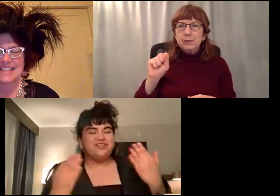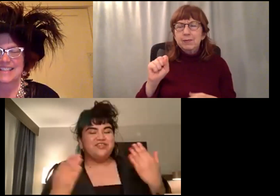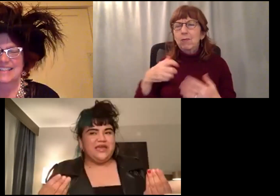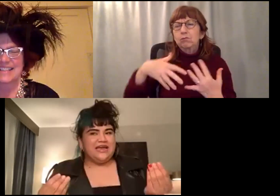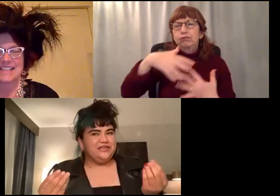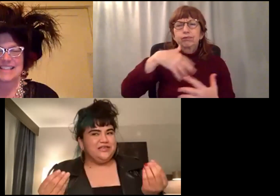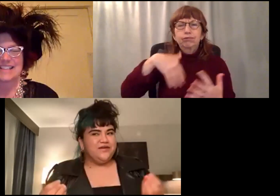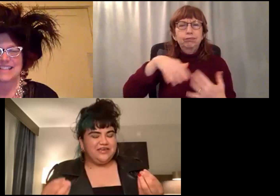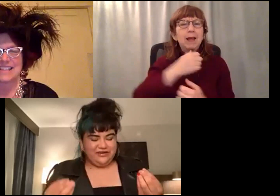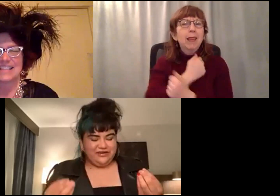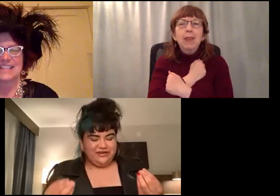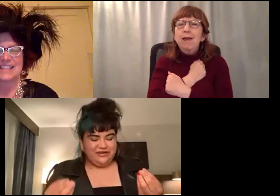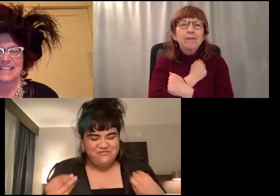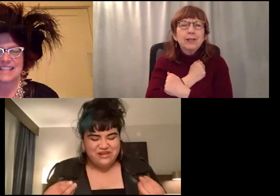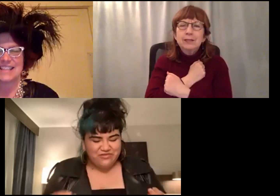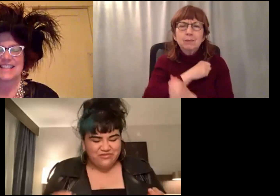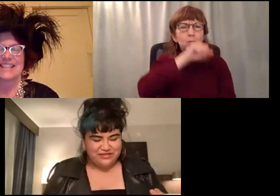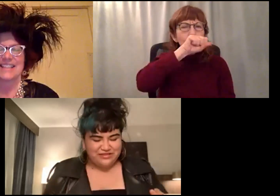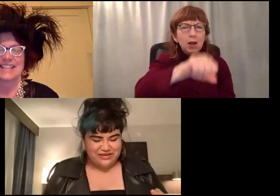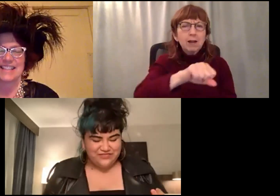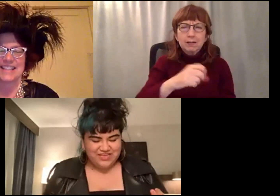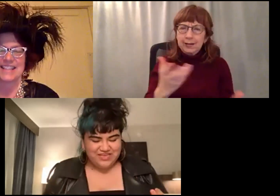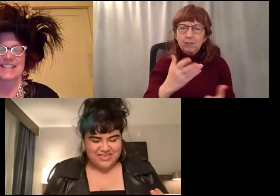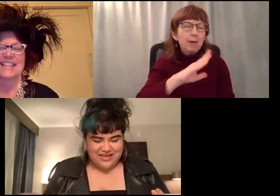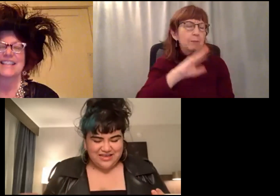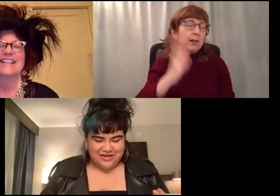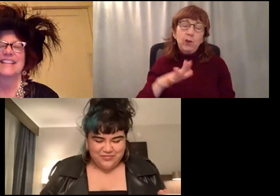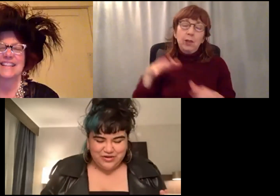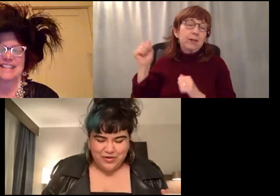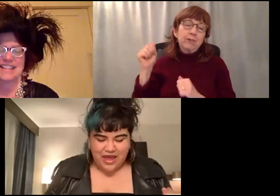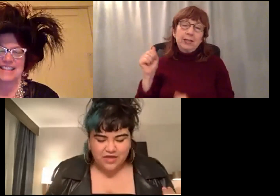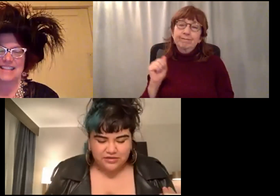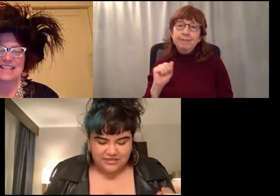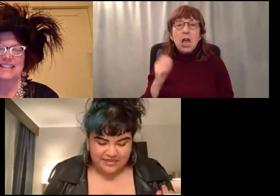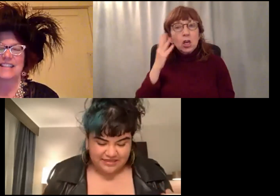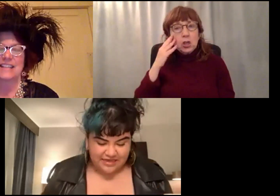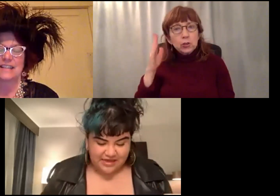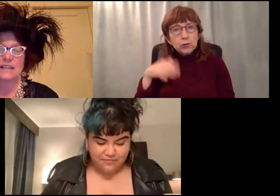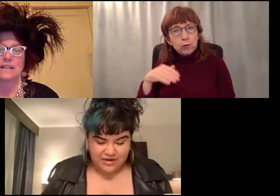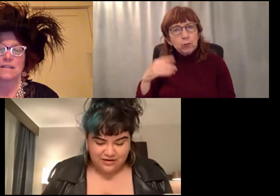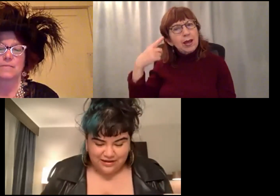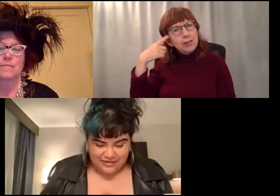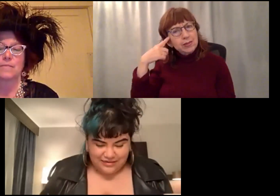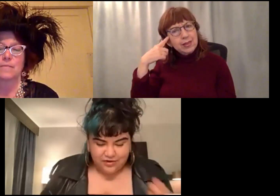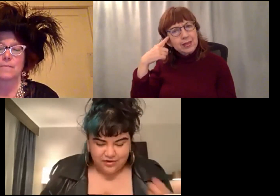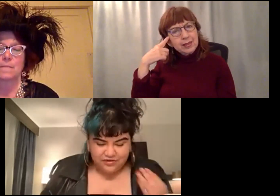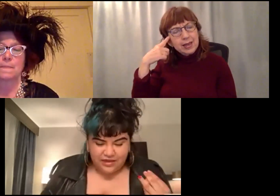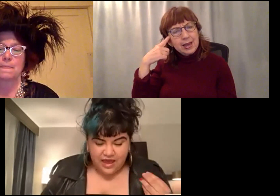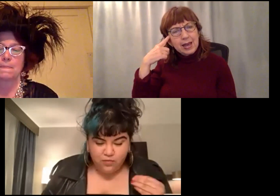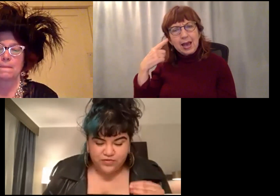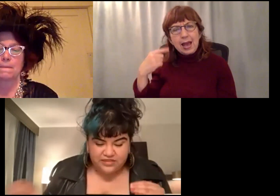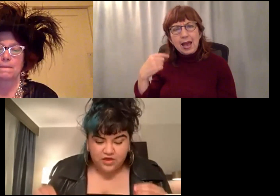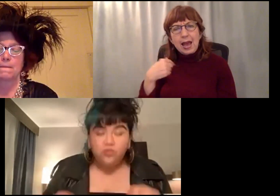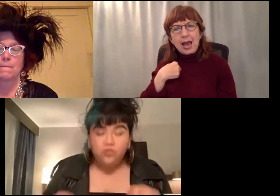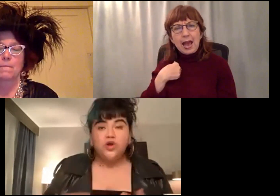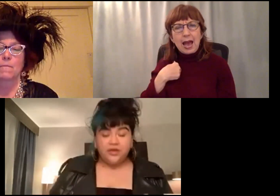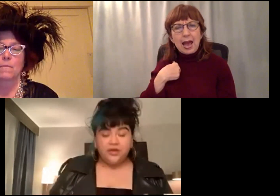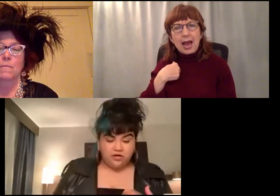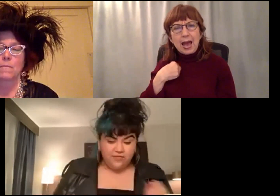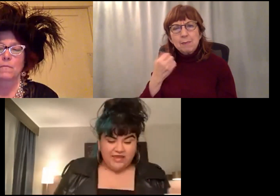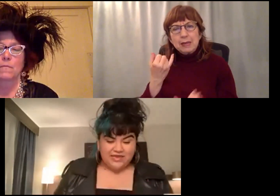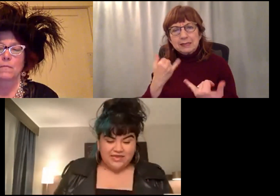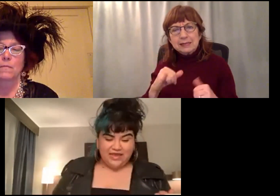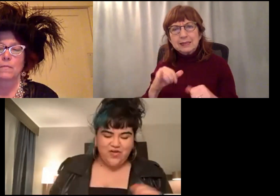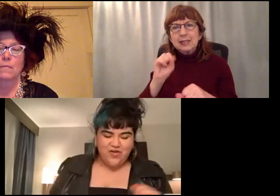It's great. I love it here. And I'm never going to leave. You know, I honestly think I'm still working